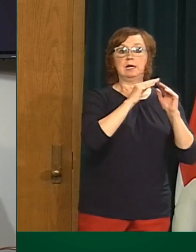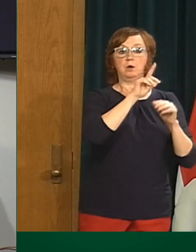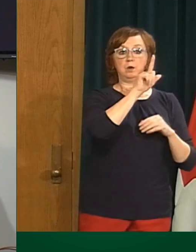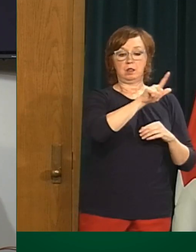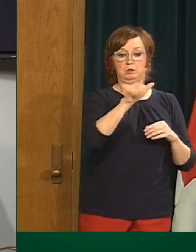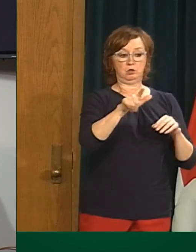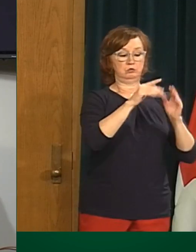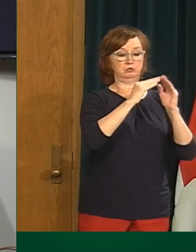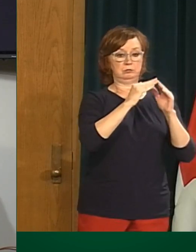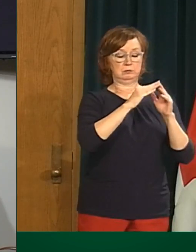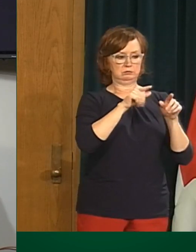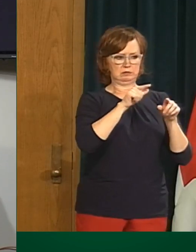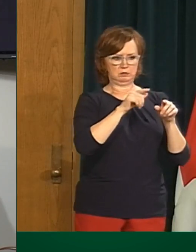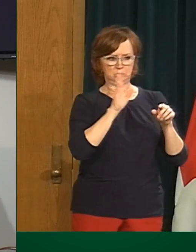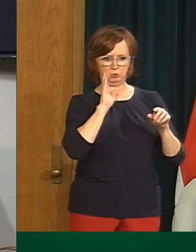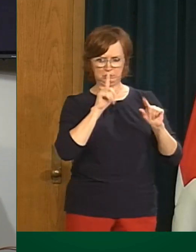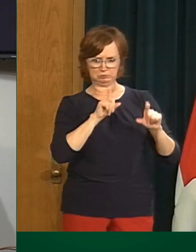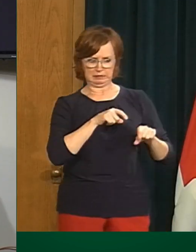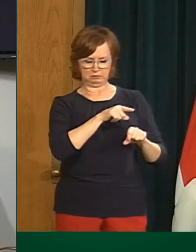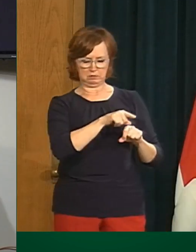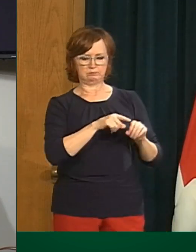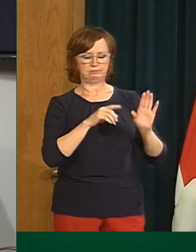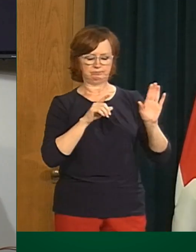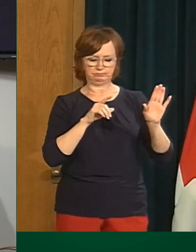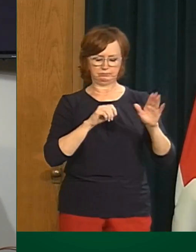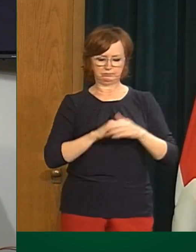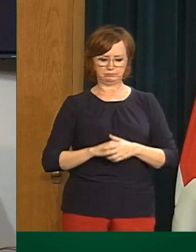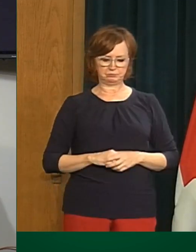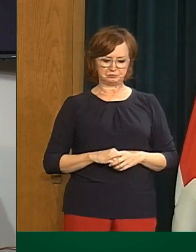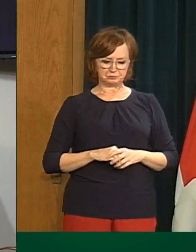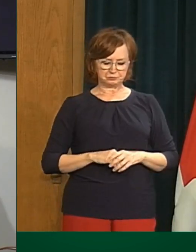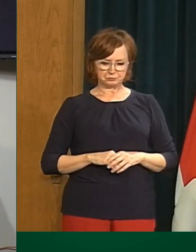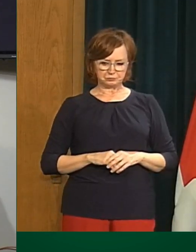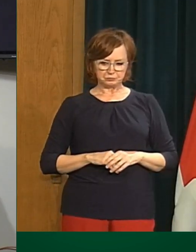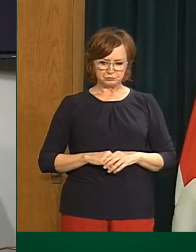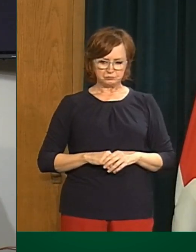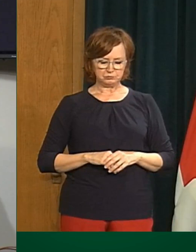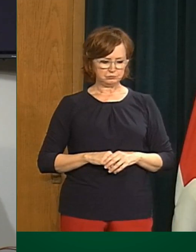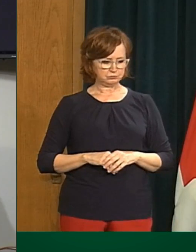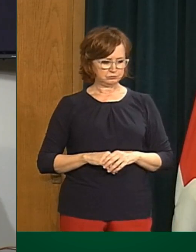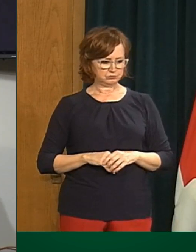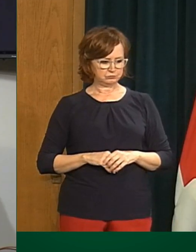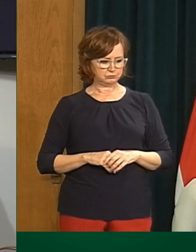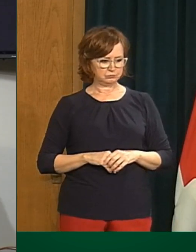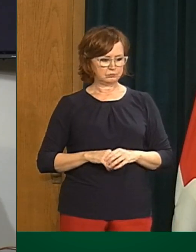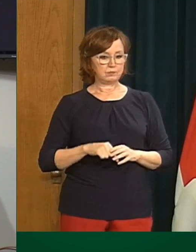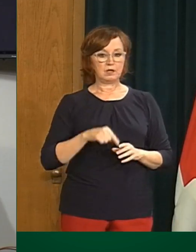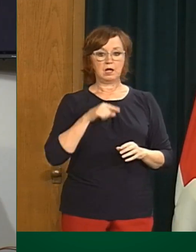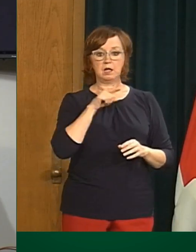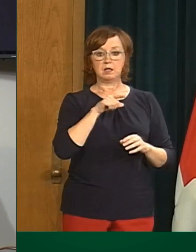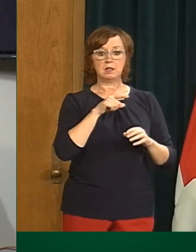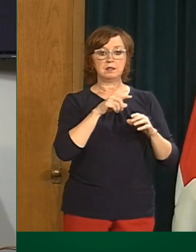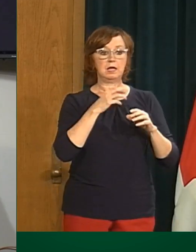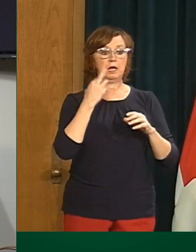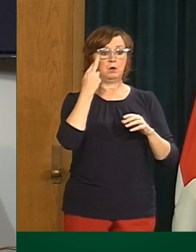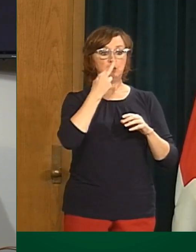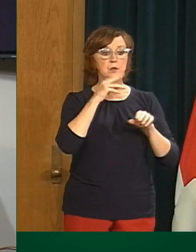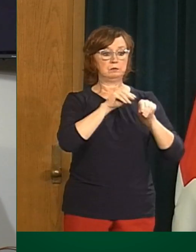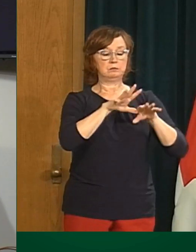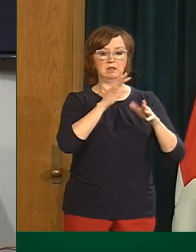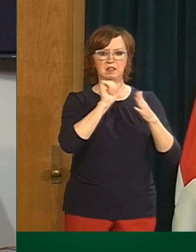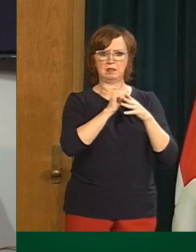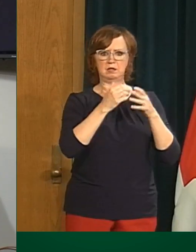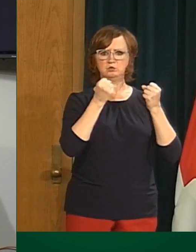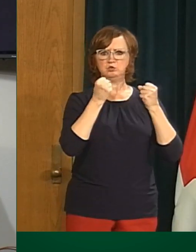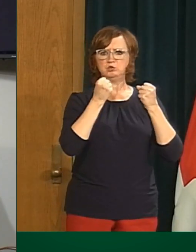have attributed the outbreak, the current, I guess, extended outbreak in La Loche to overcrowded housing. I won't speak